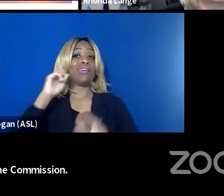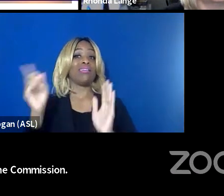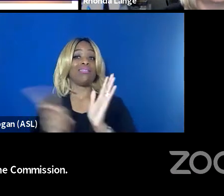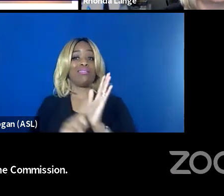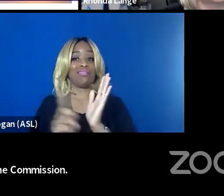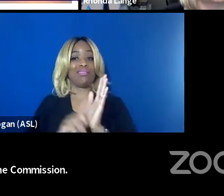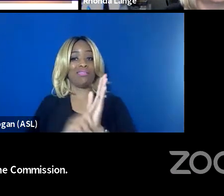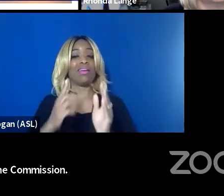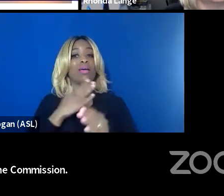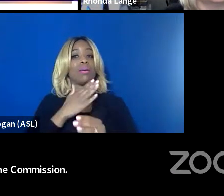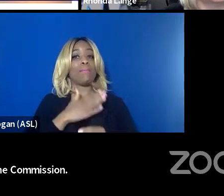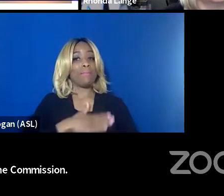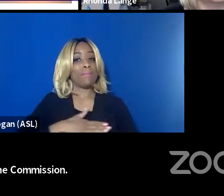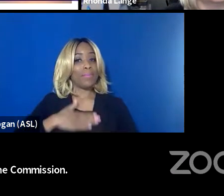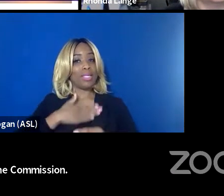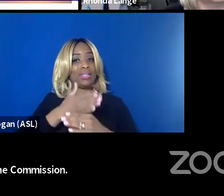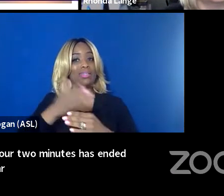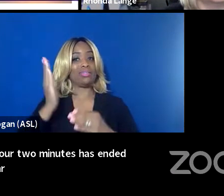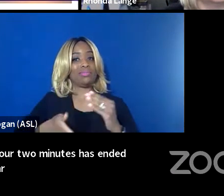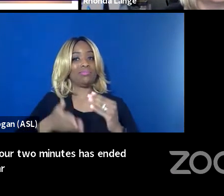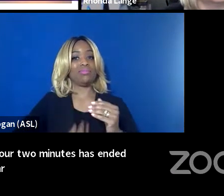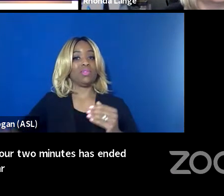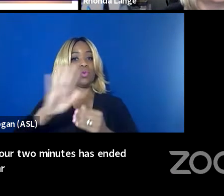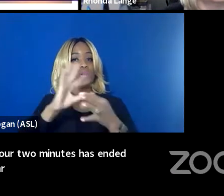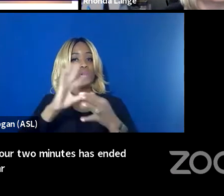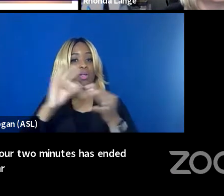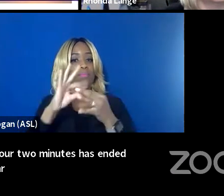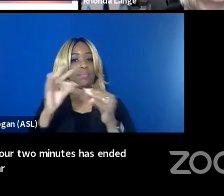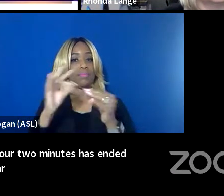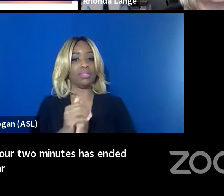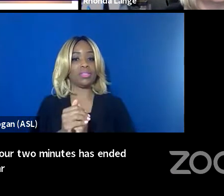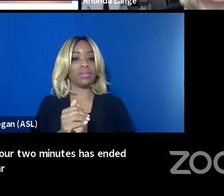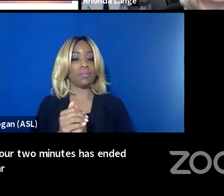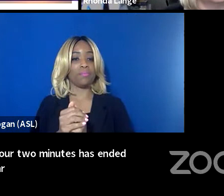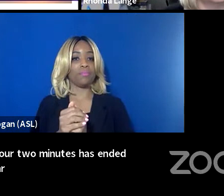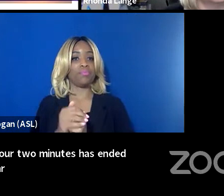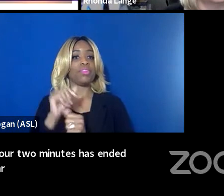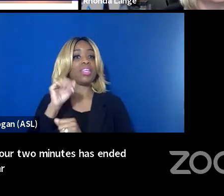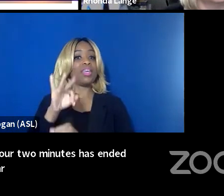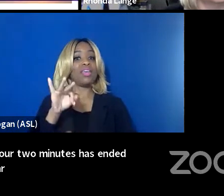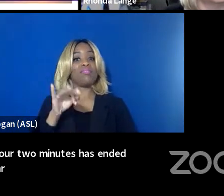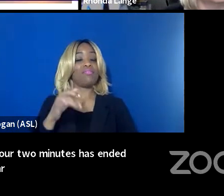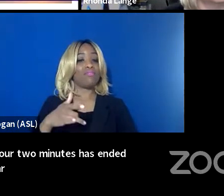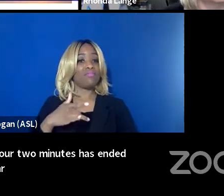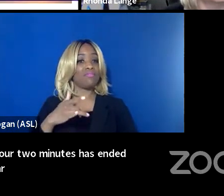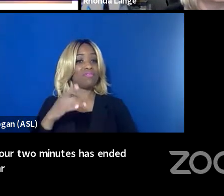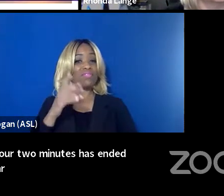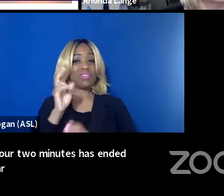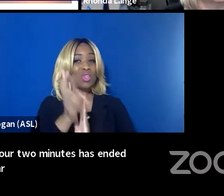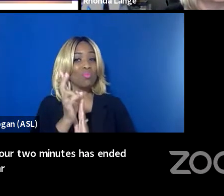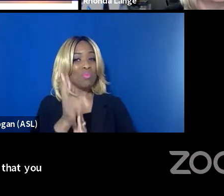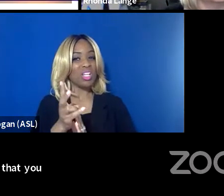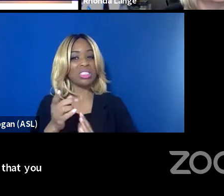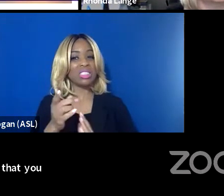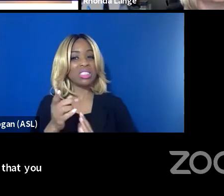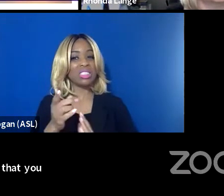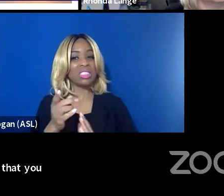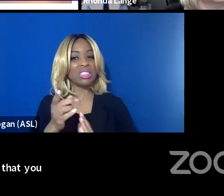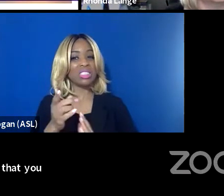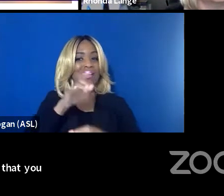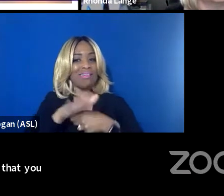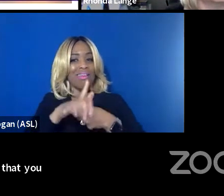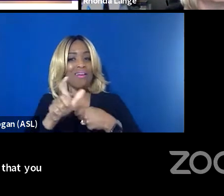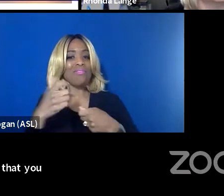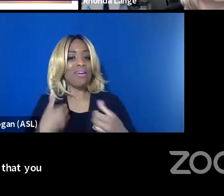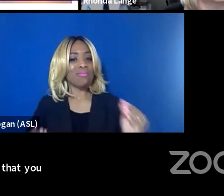ended and you hear the timer. If you feel that you just 2 minutes isn't enough, or if what